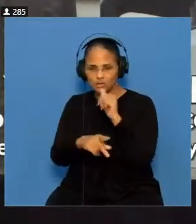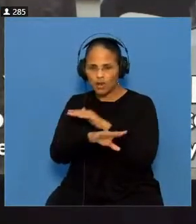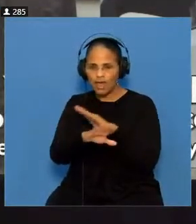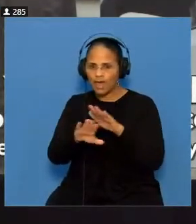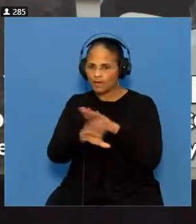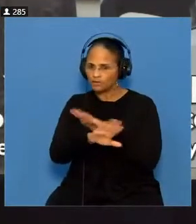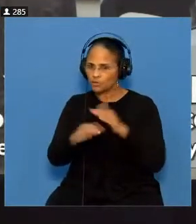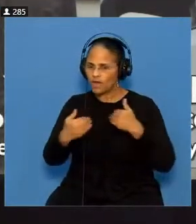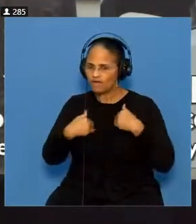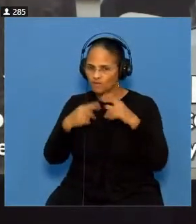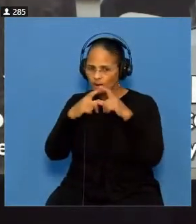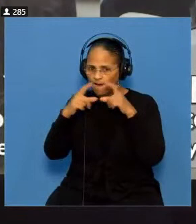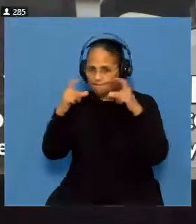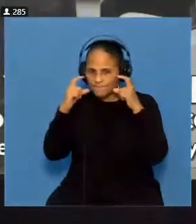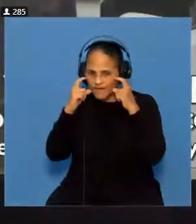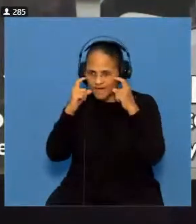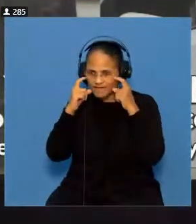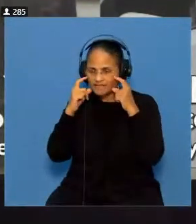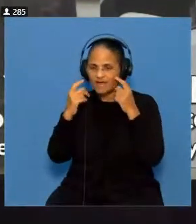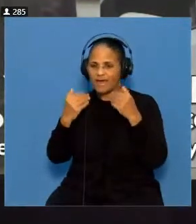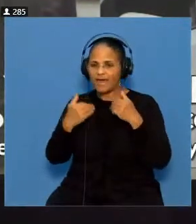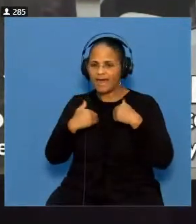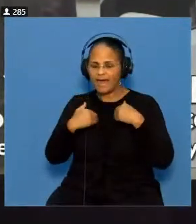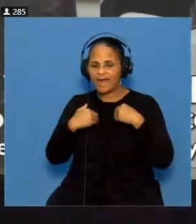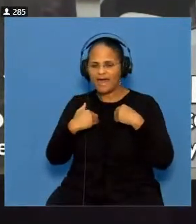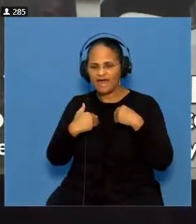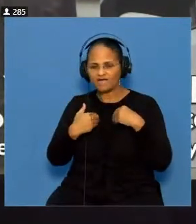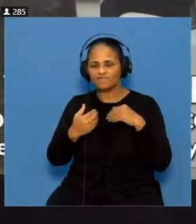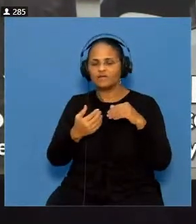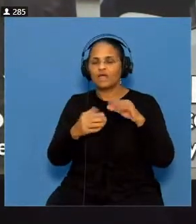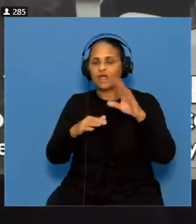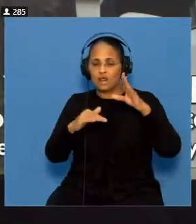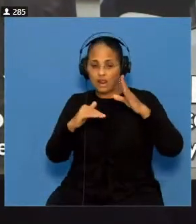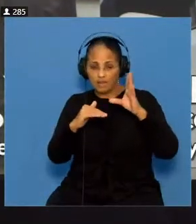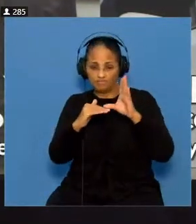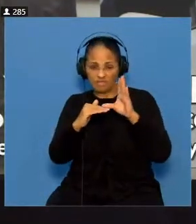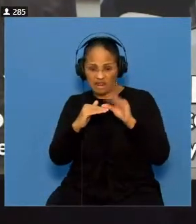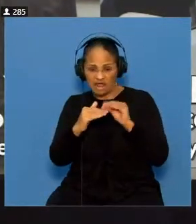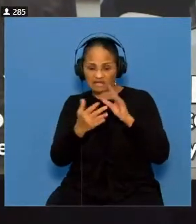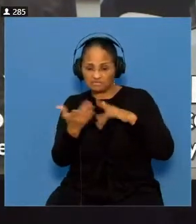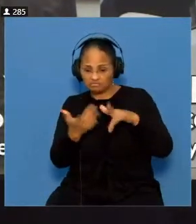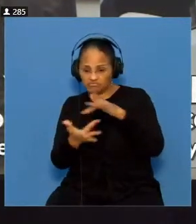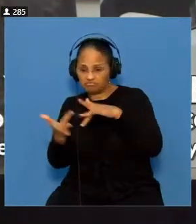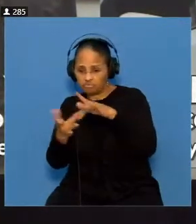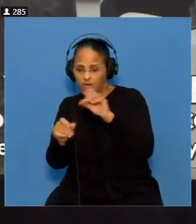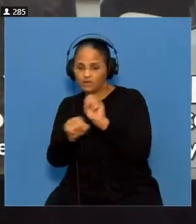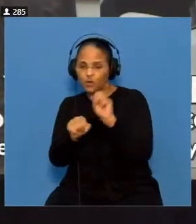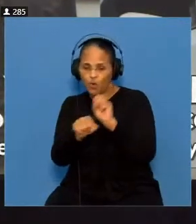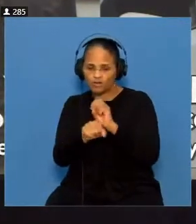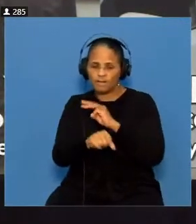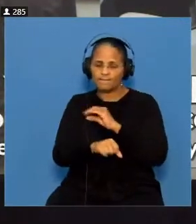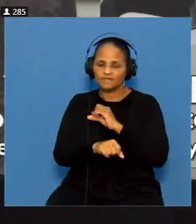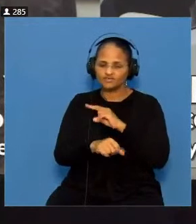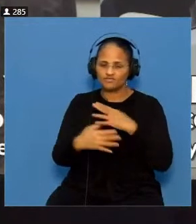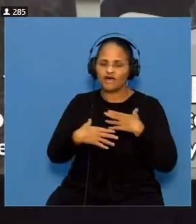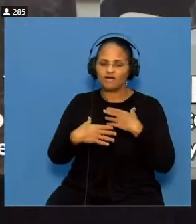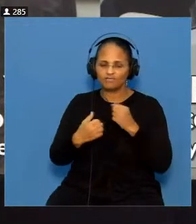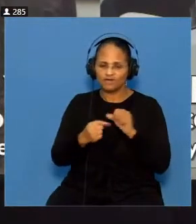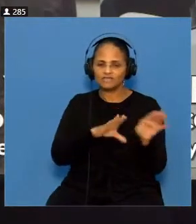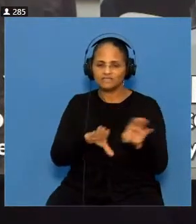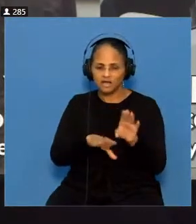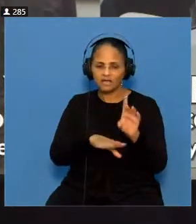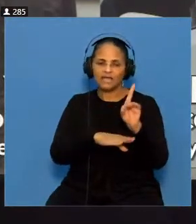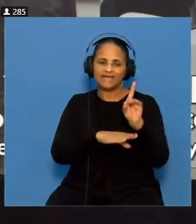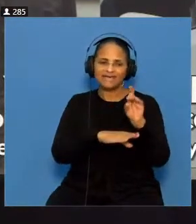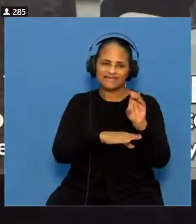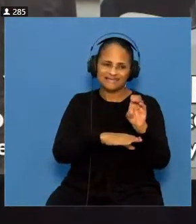and you have less mixing, less transmission of the virus. And I think that with the work the Ministry of Health has done over the month of December, and